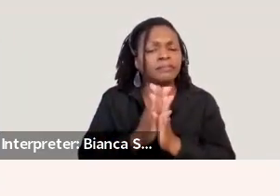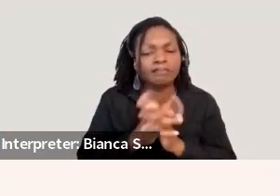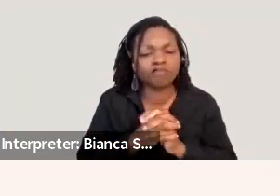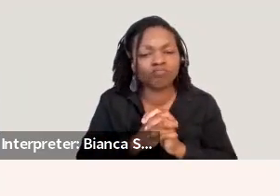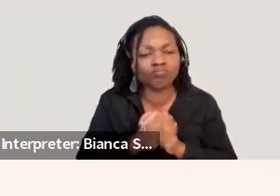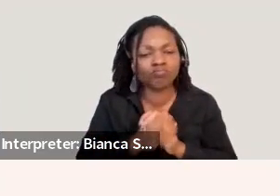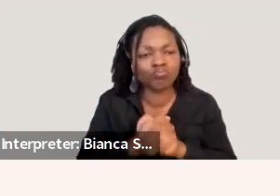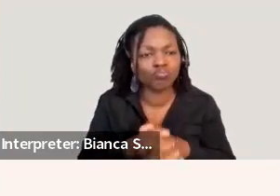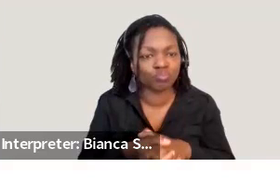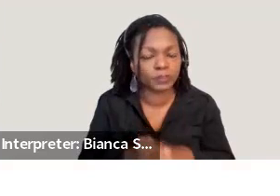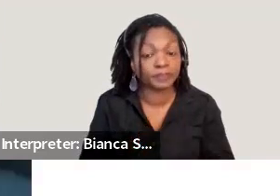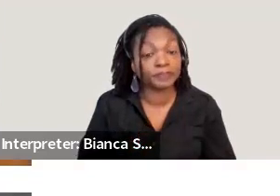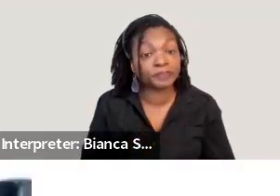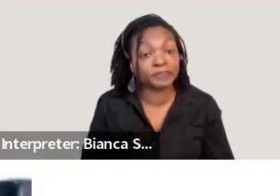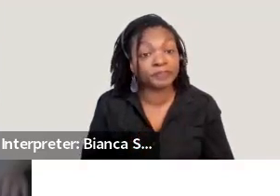tell you.